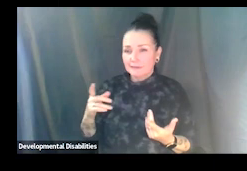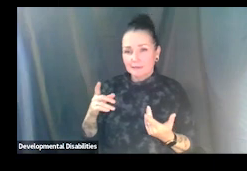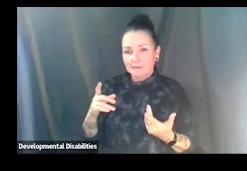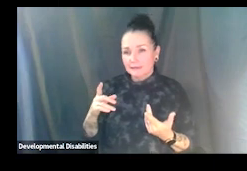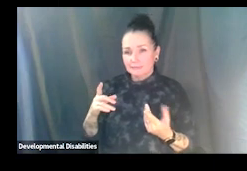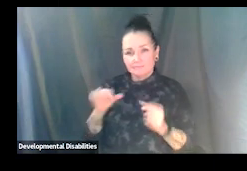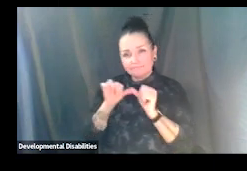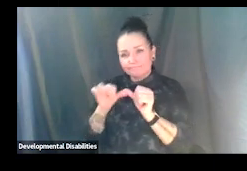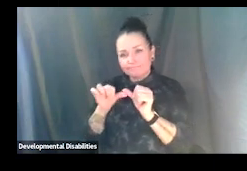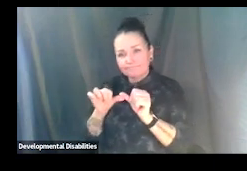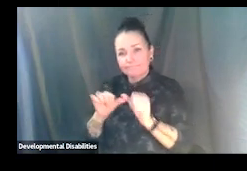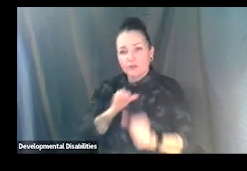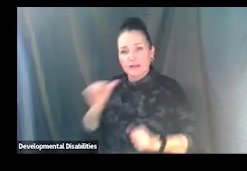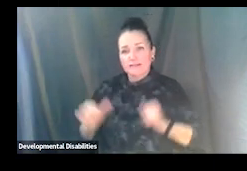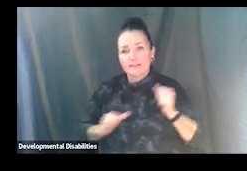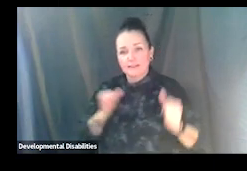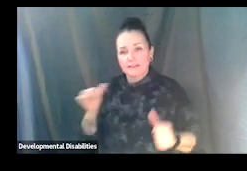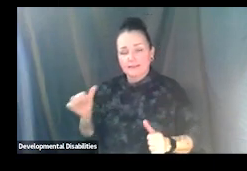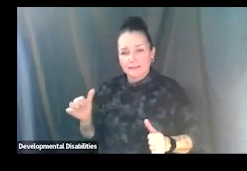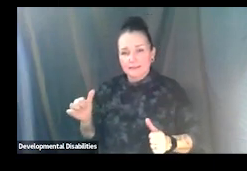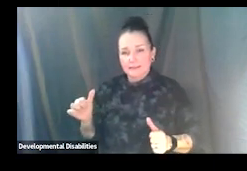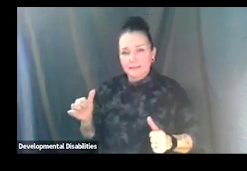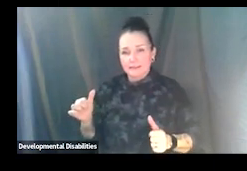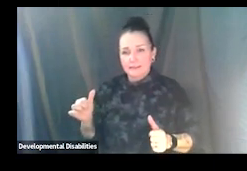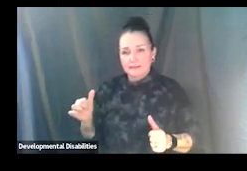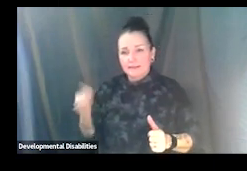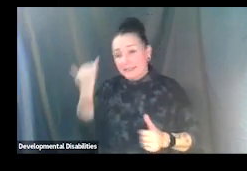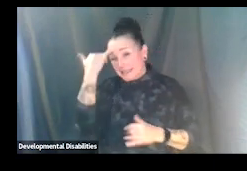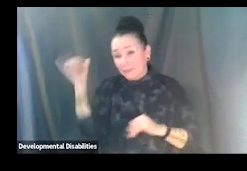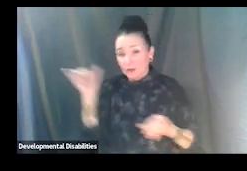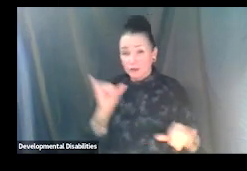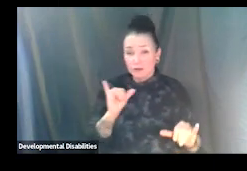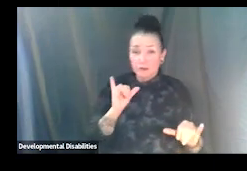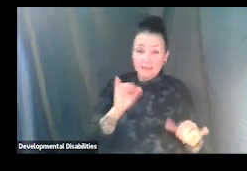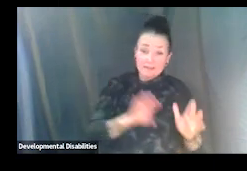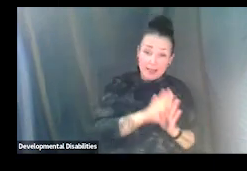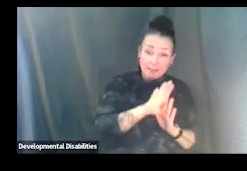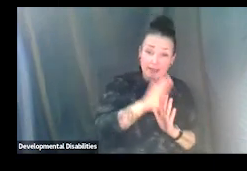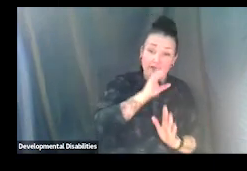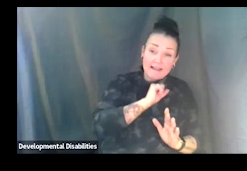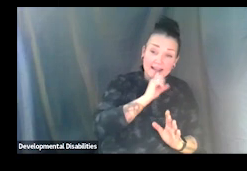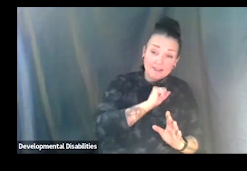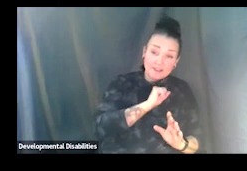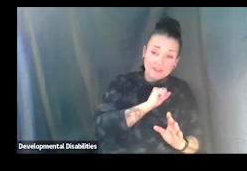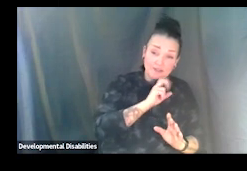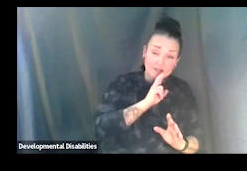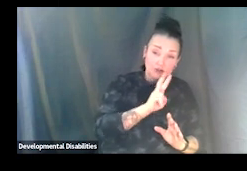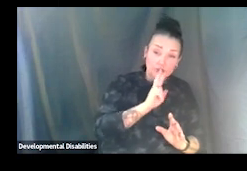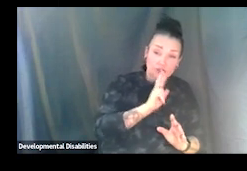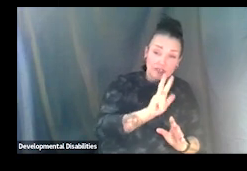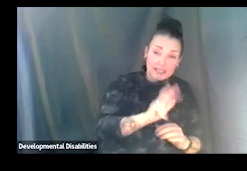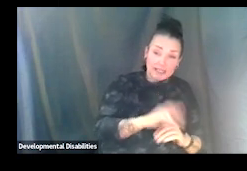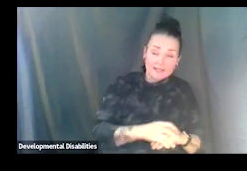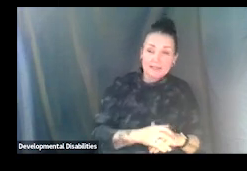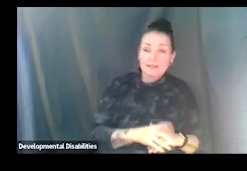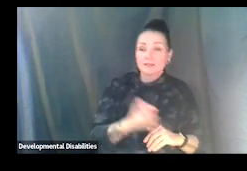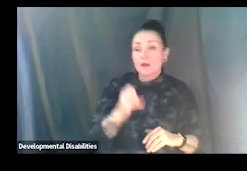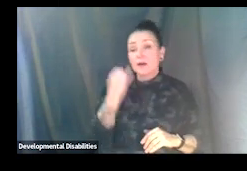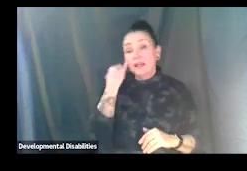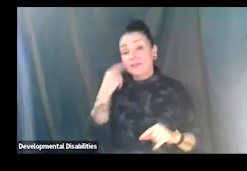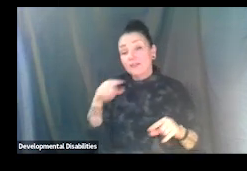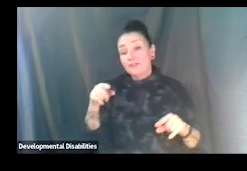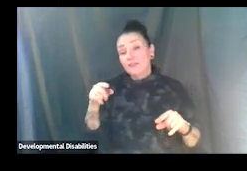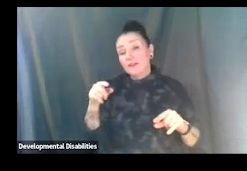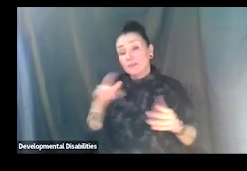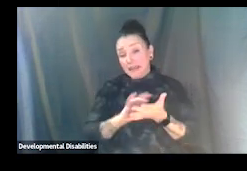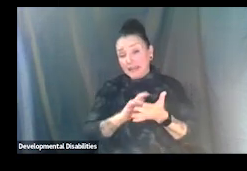so if medicines help with aggressive and self-injurious behavior, I think what they do is reduce that impulsivity at some